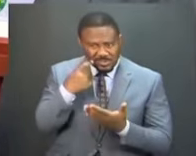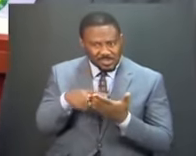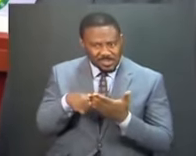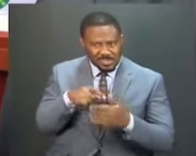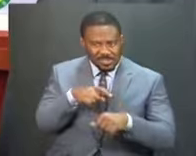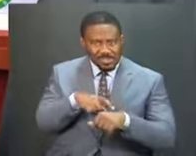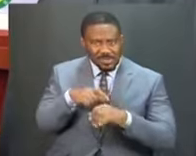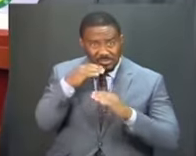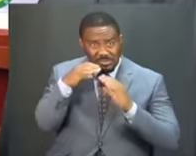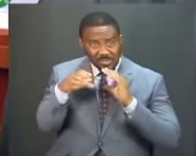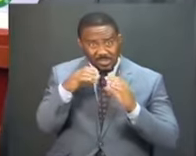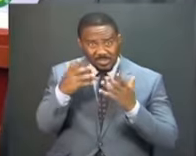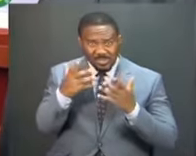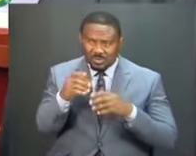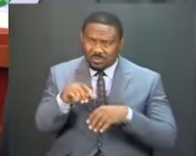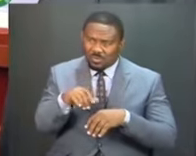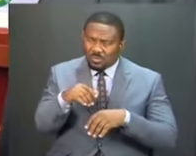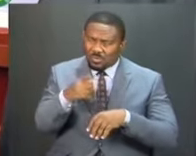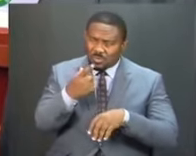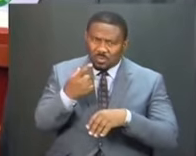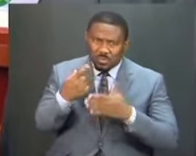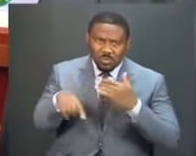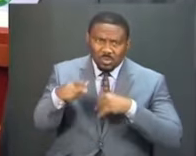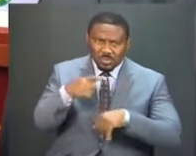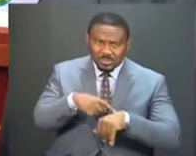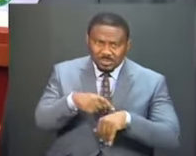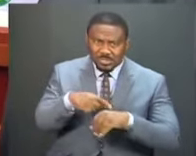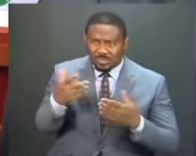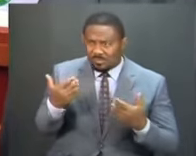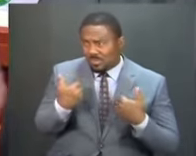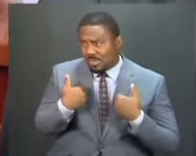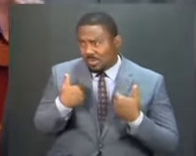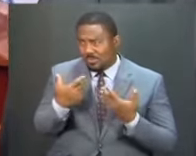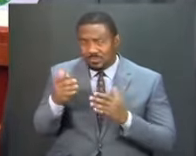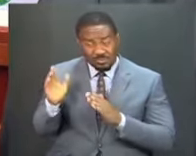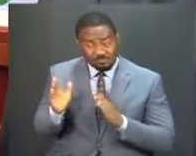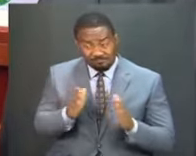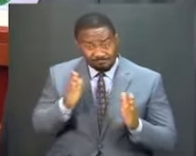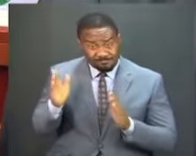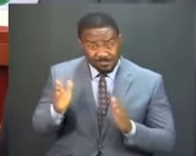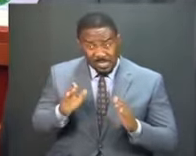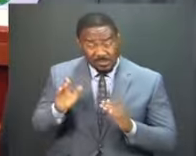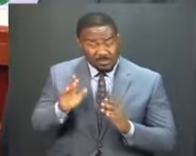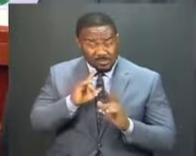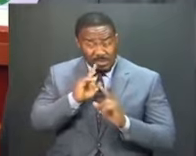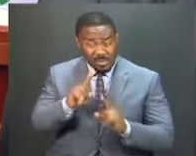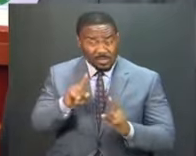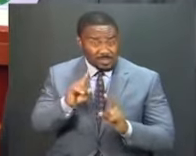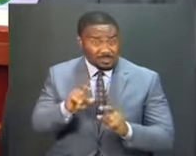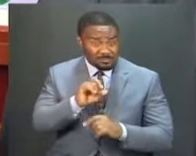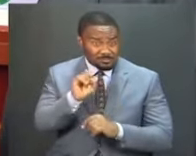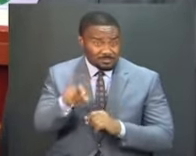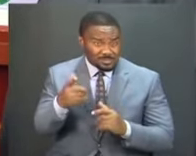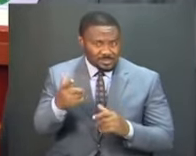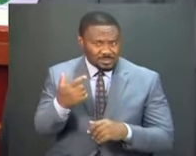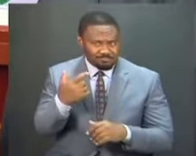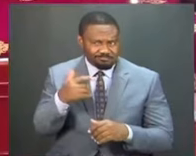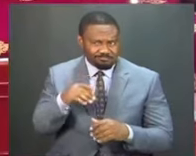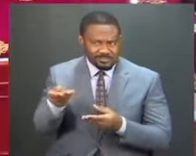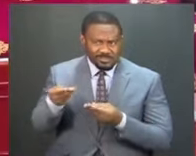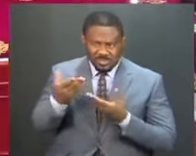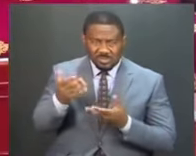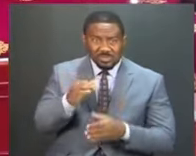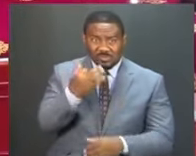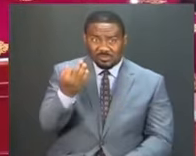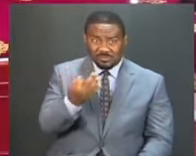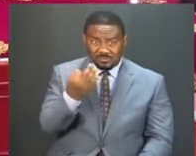communication and what time the ministers will have to prepare for the question. In this particular case, if you look at Friday and